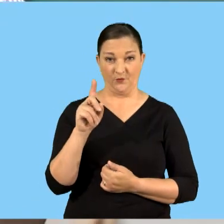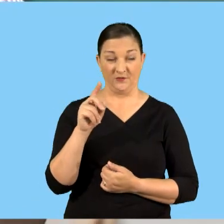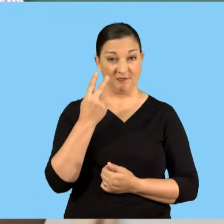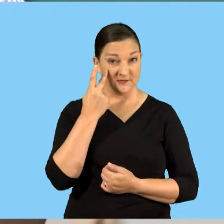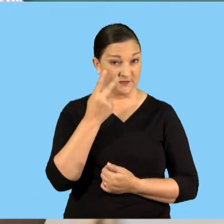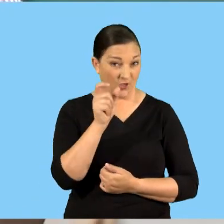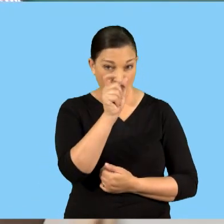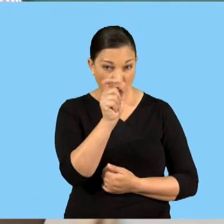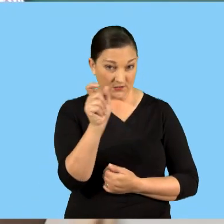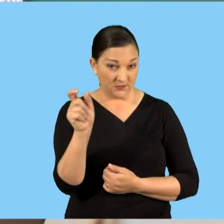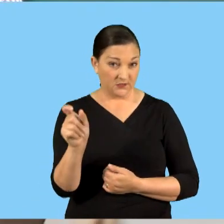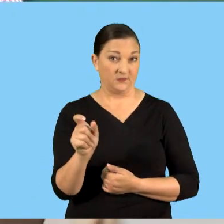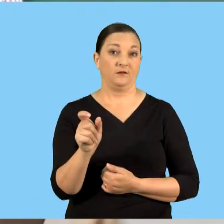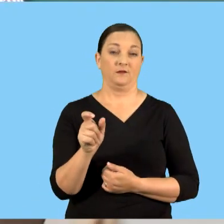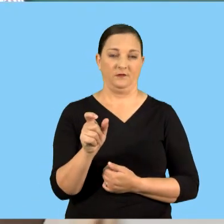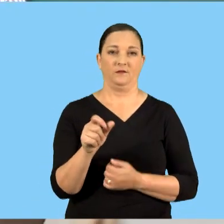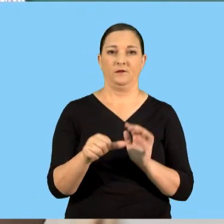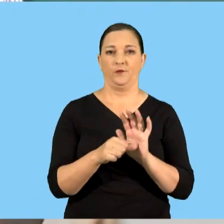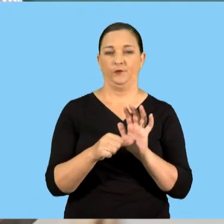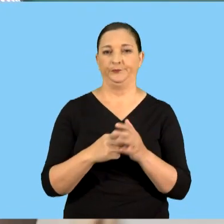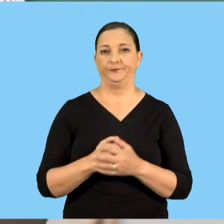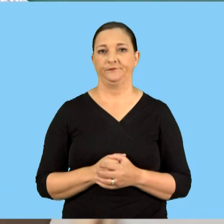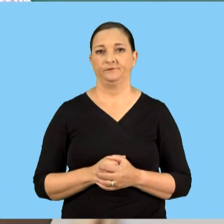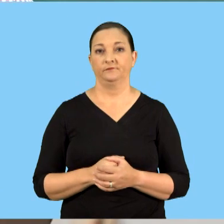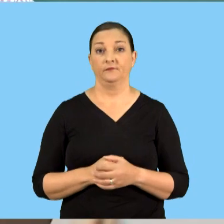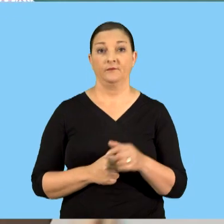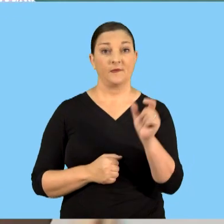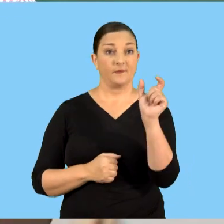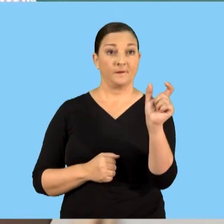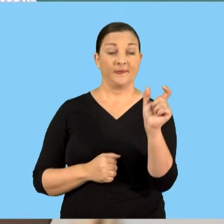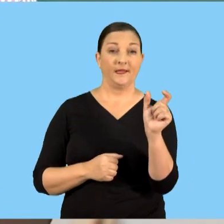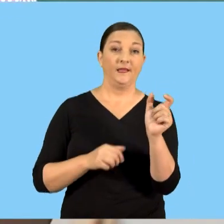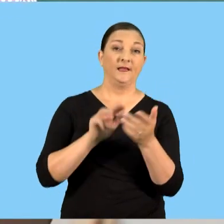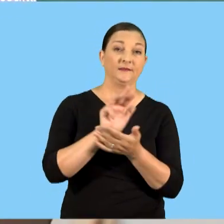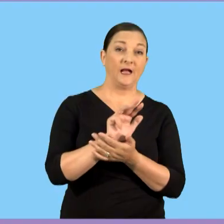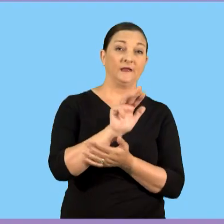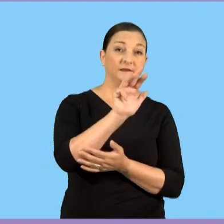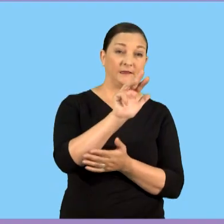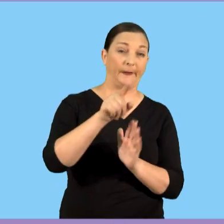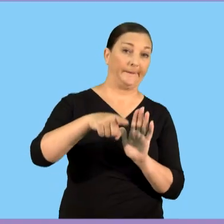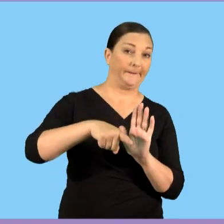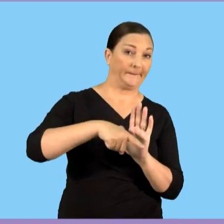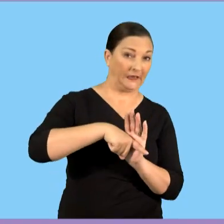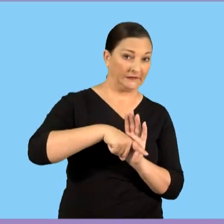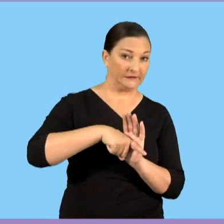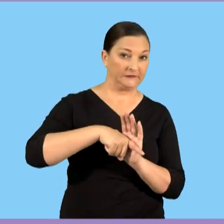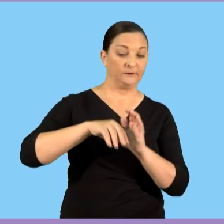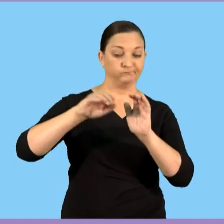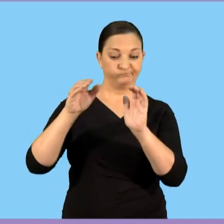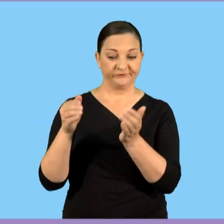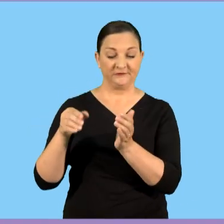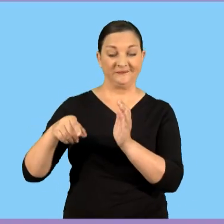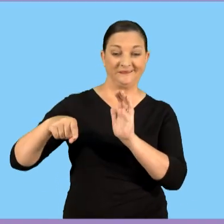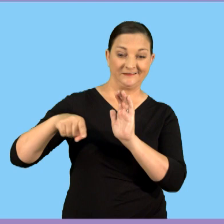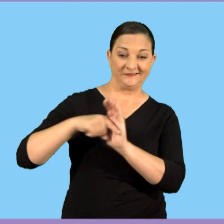Remember to look at those key words, right? So we have 19 minus a -5.